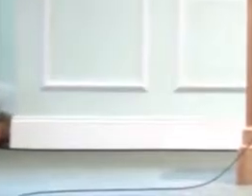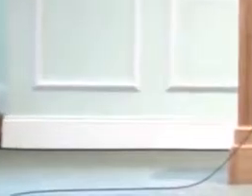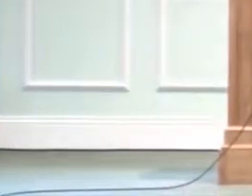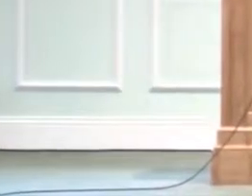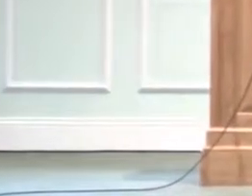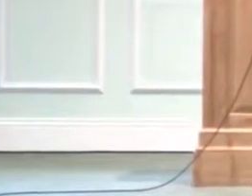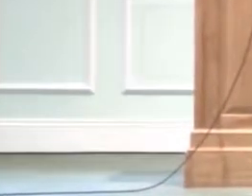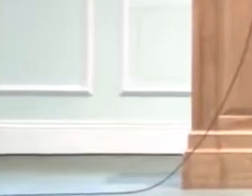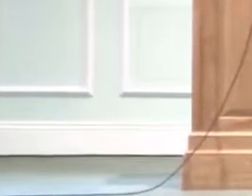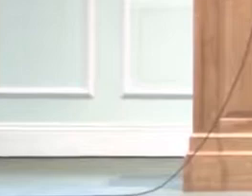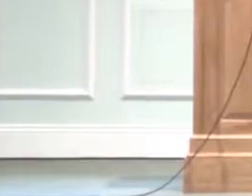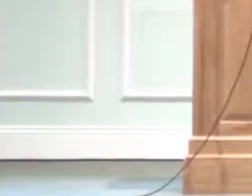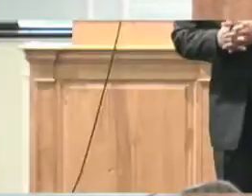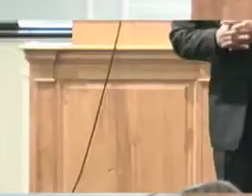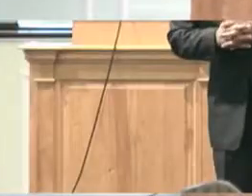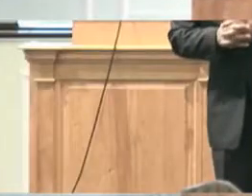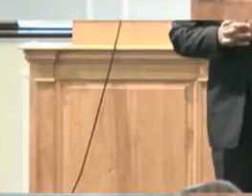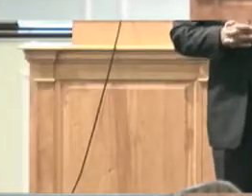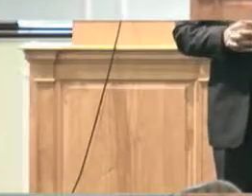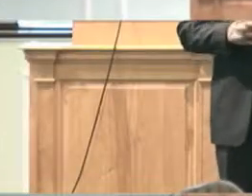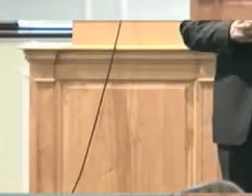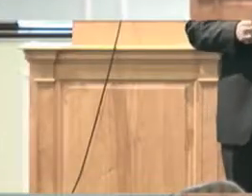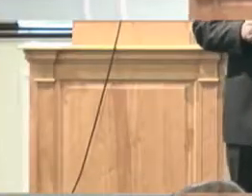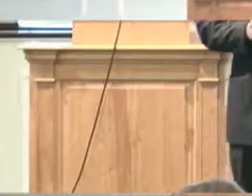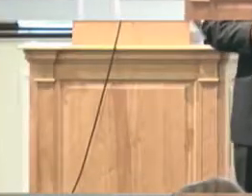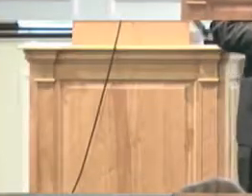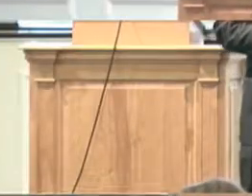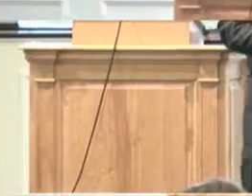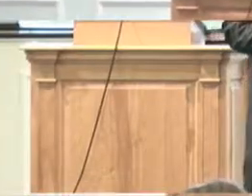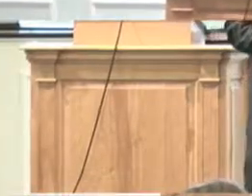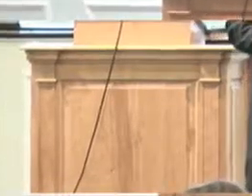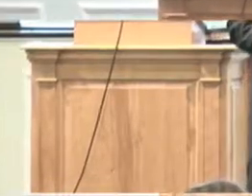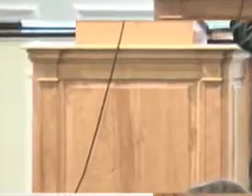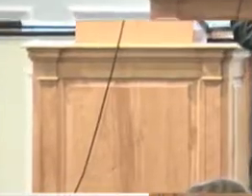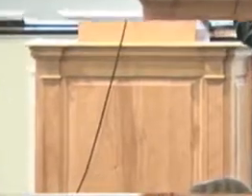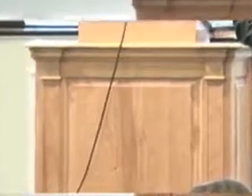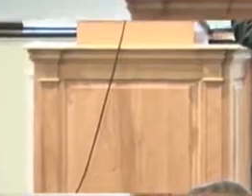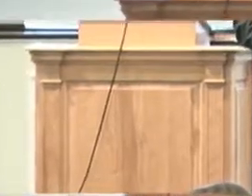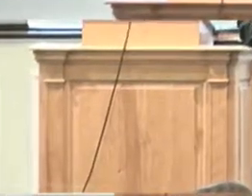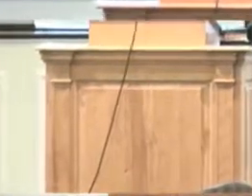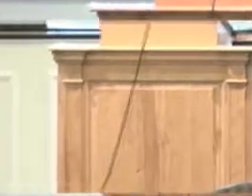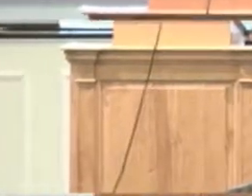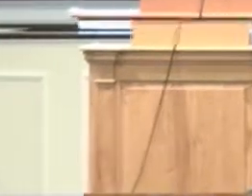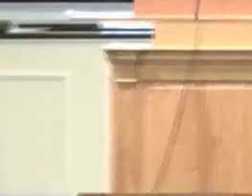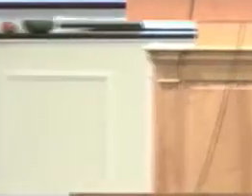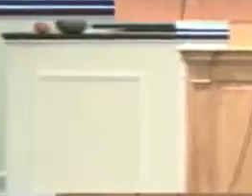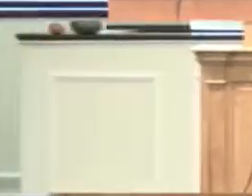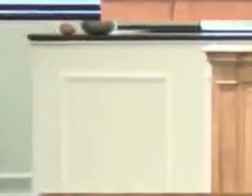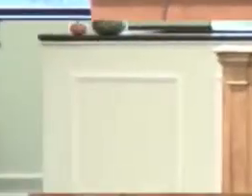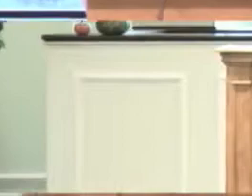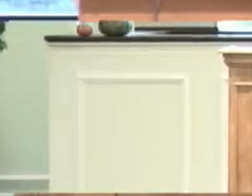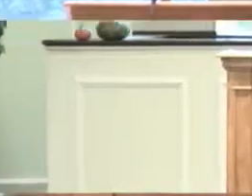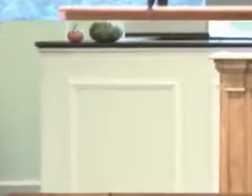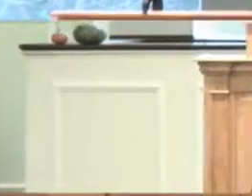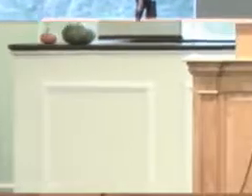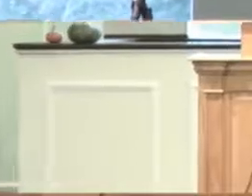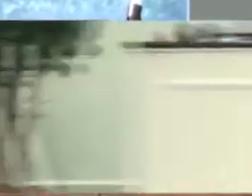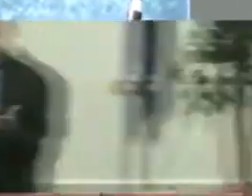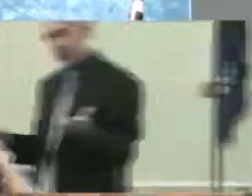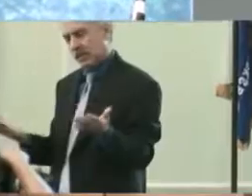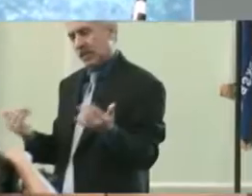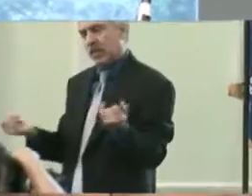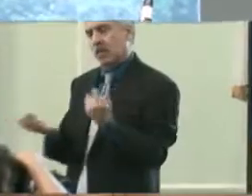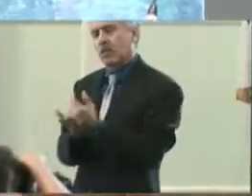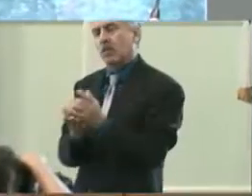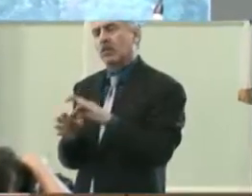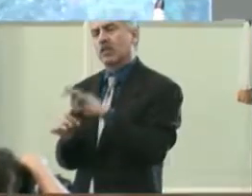Father in heaven, today we are grateful to you for your blessing, for allowing us to come and to study your word. We pray now that your Holy Spirit